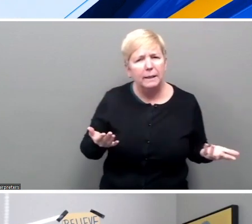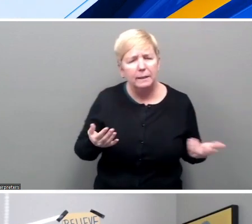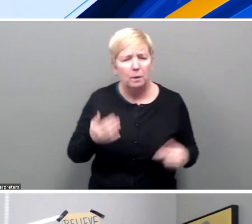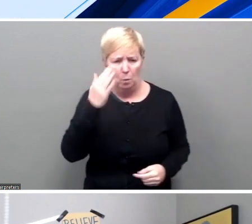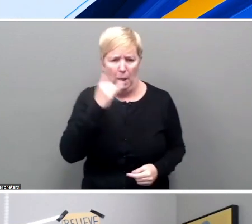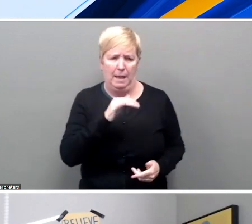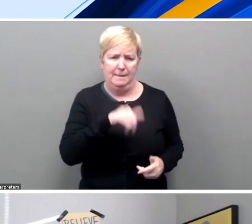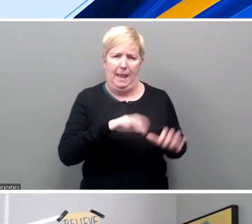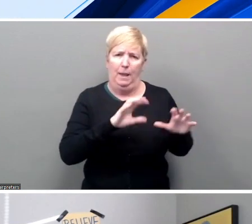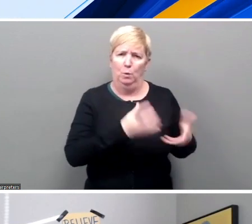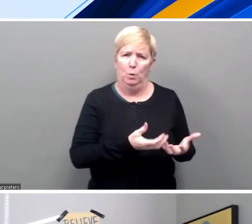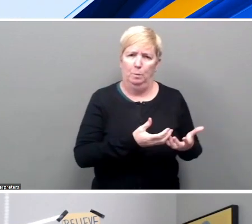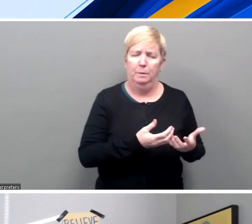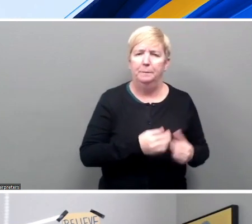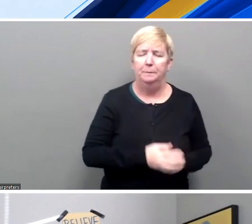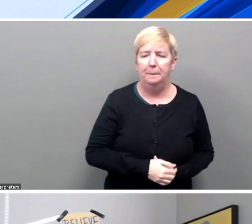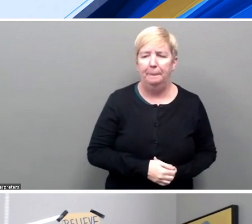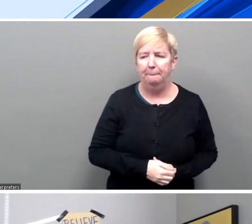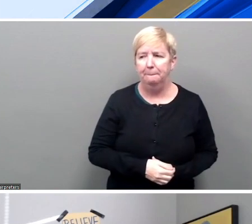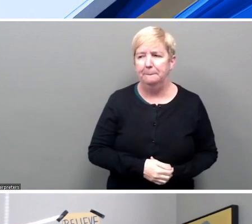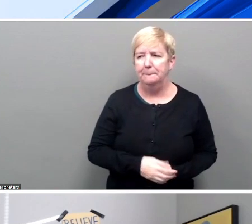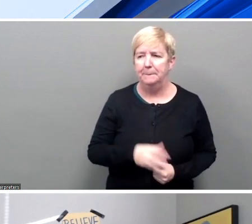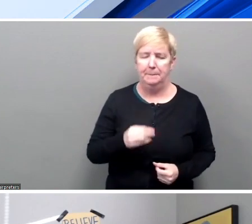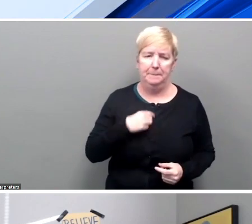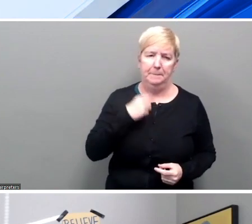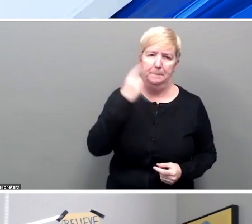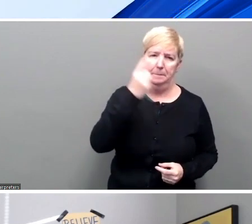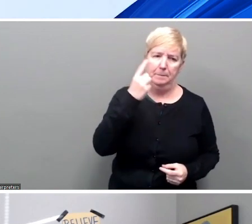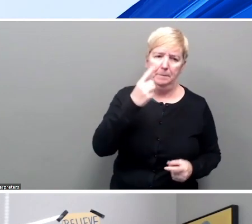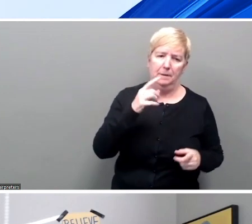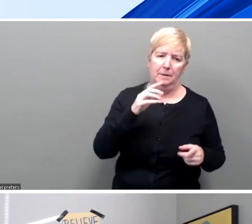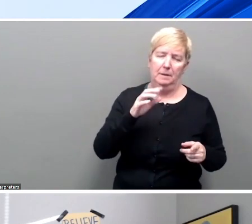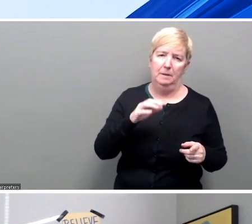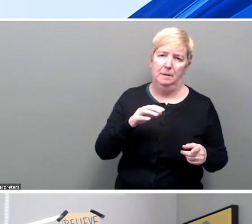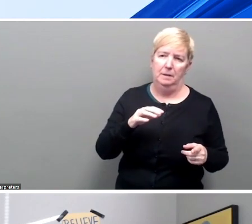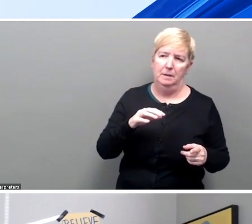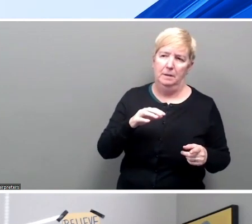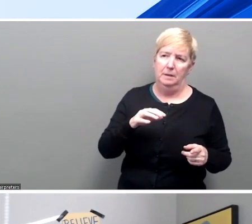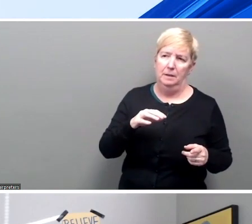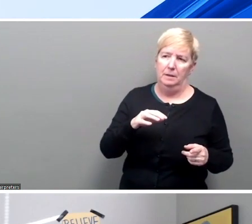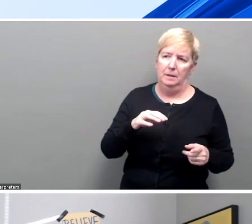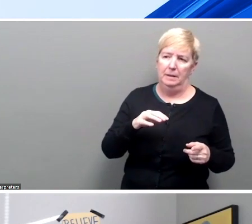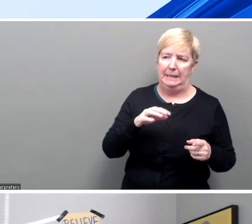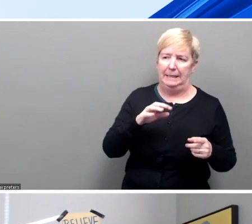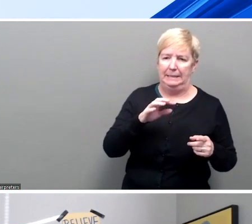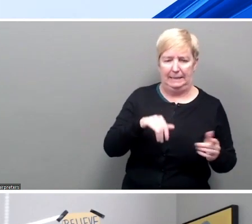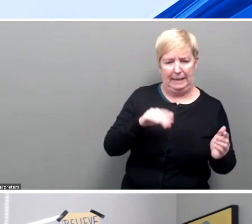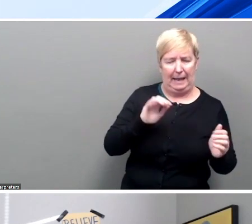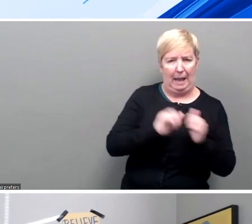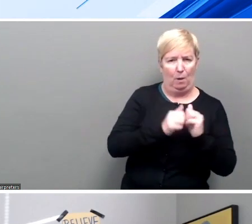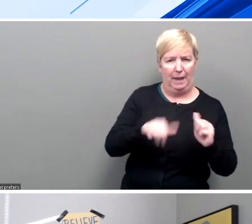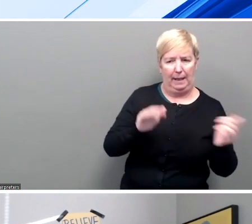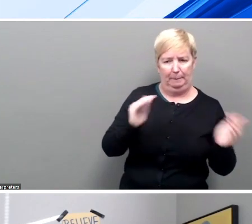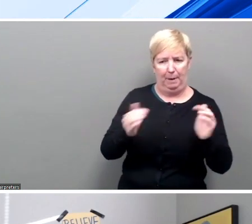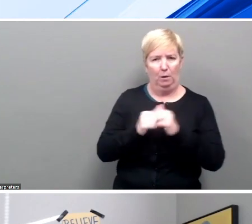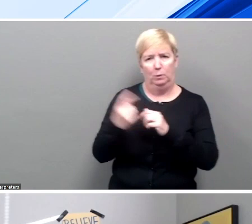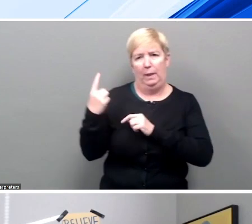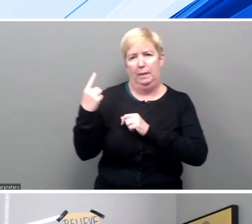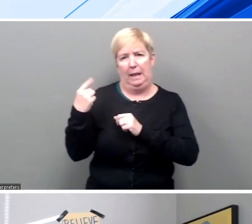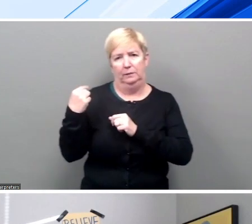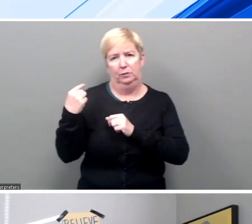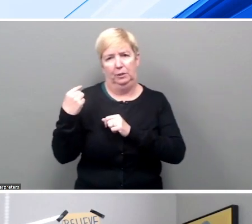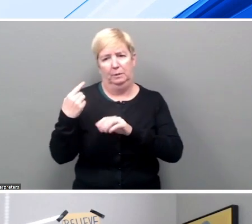data is different than the age groups that were more likely to get COVID a year ago before there